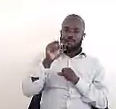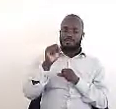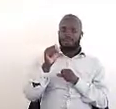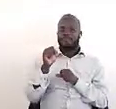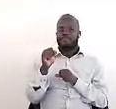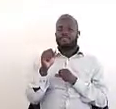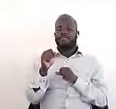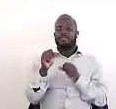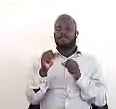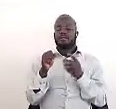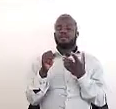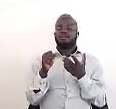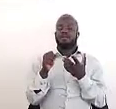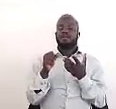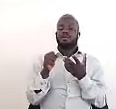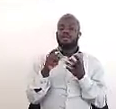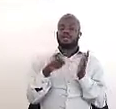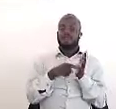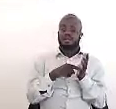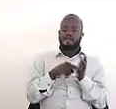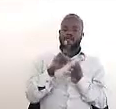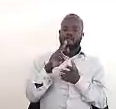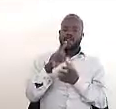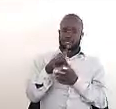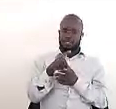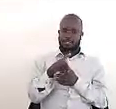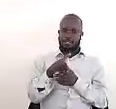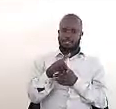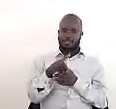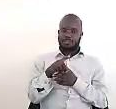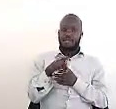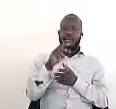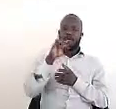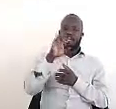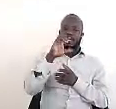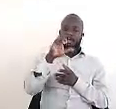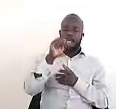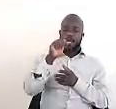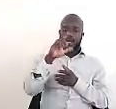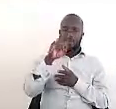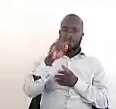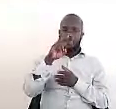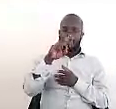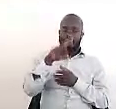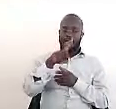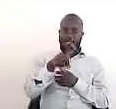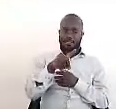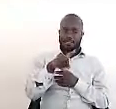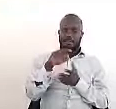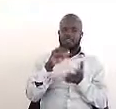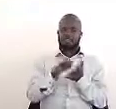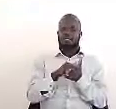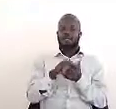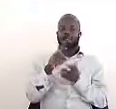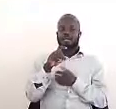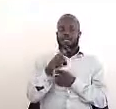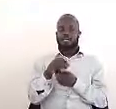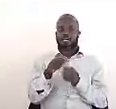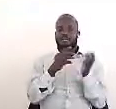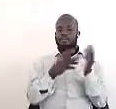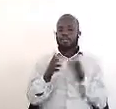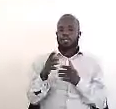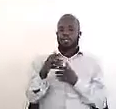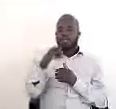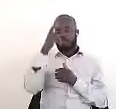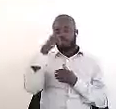and their own way of reproducing. This is a virus. This is Cytomegalovirus, which is a